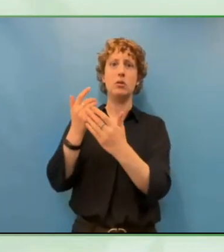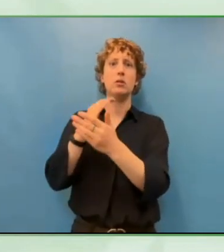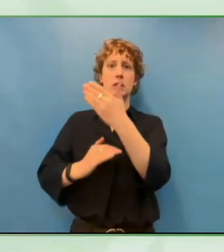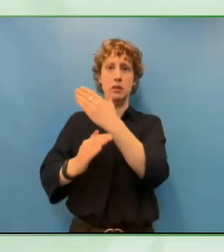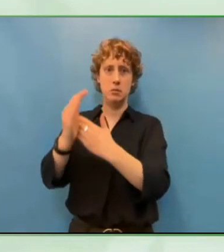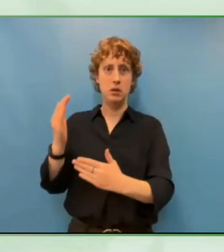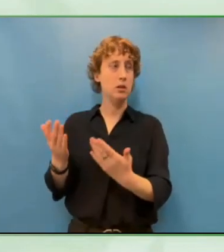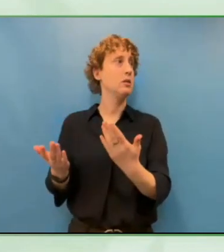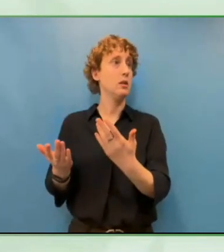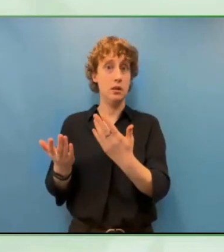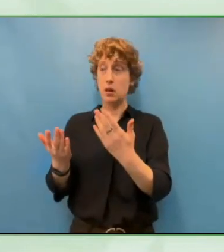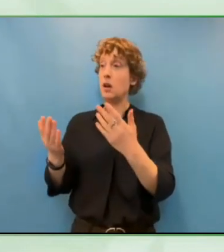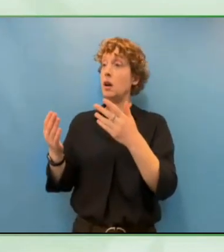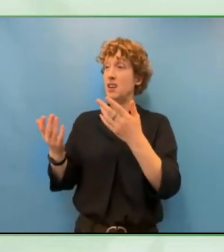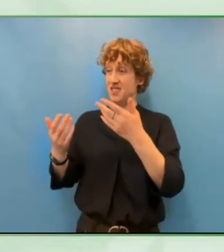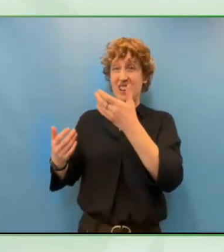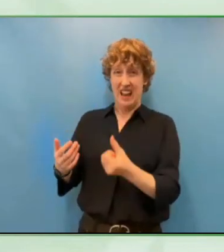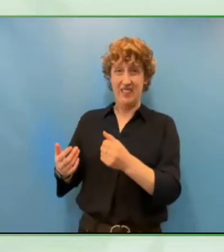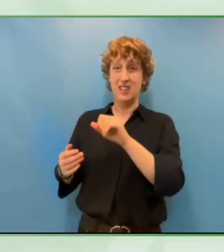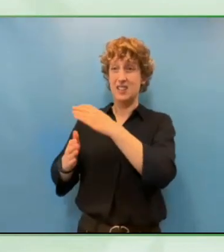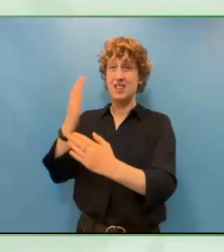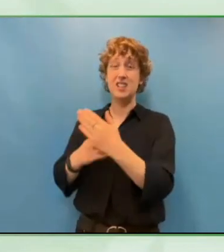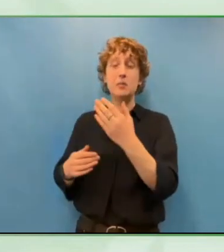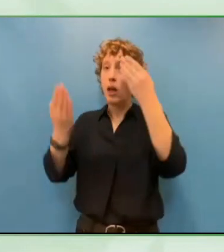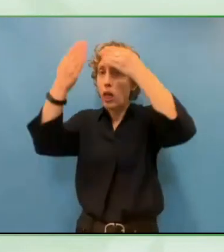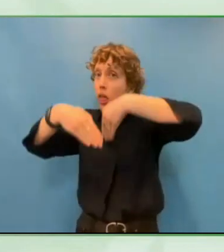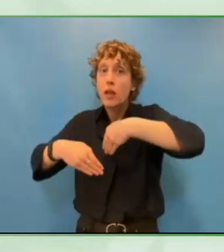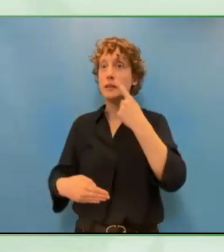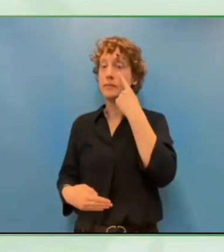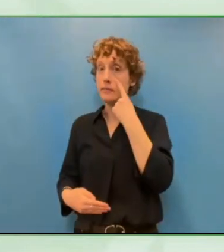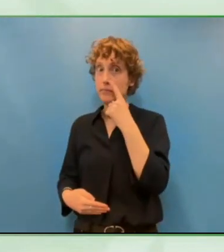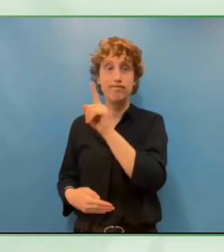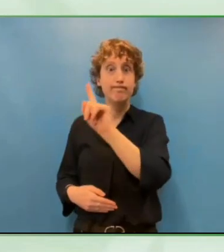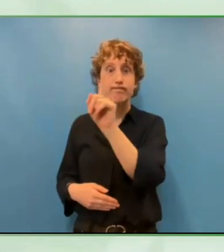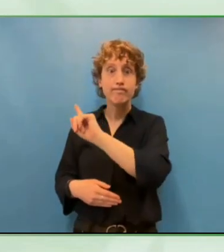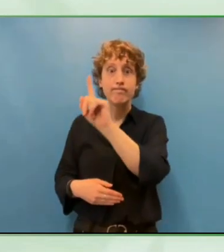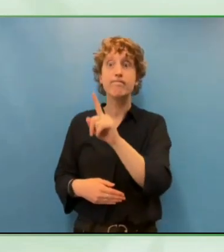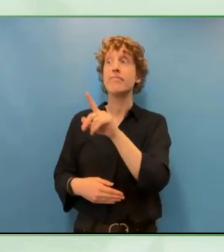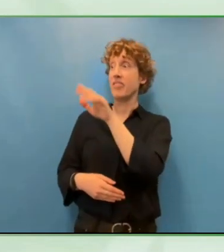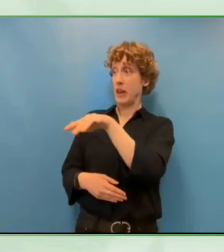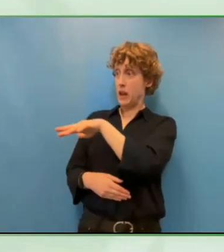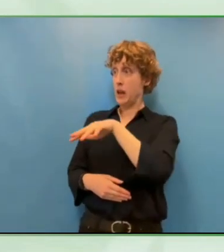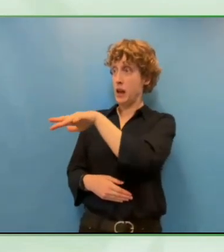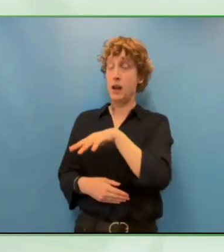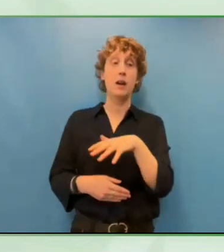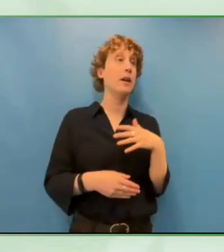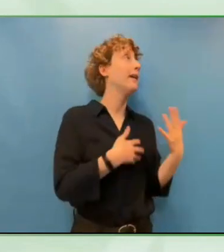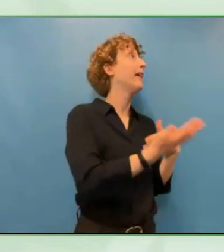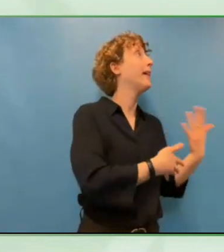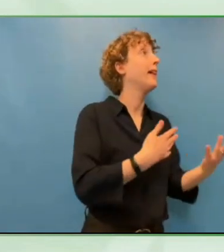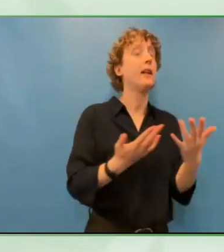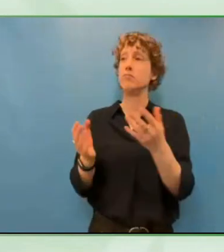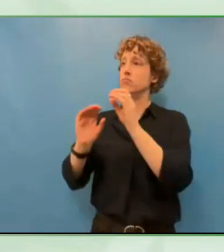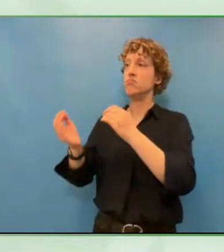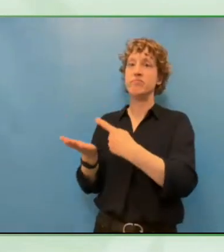the level of discussion that is not happening right now. So, and because disability